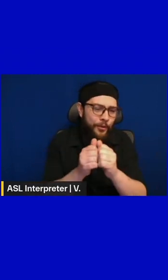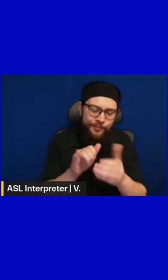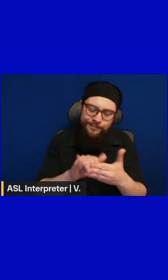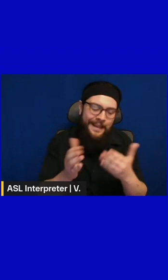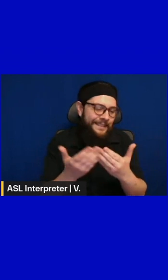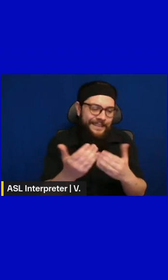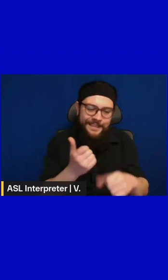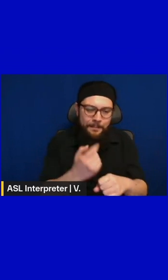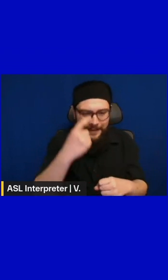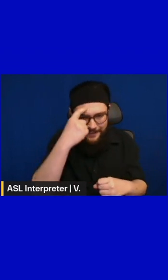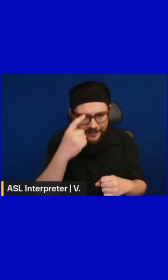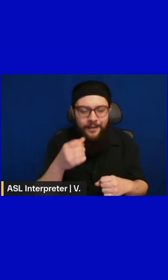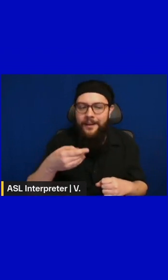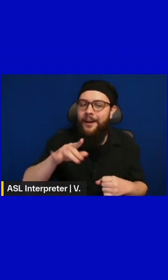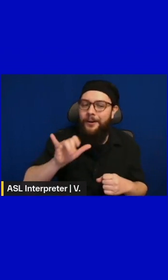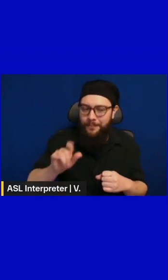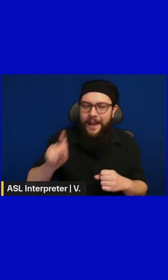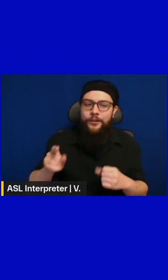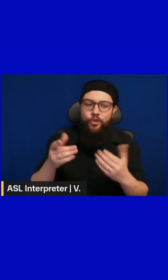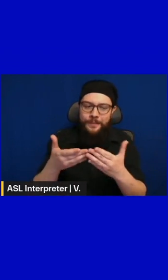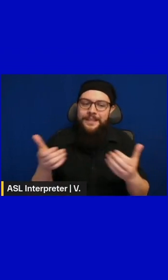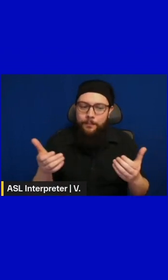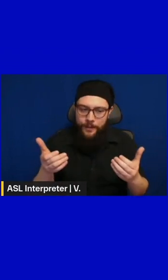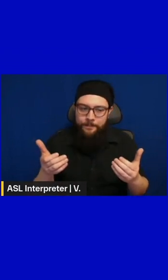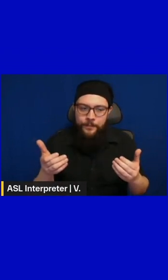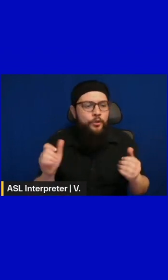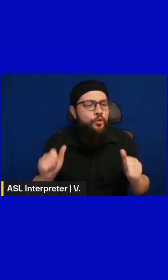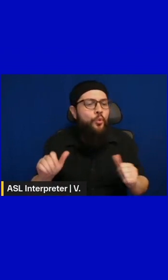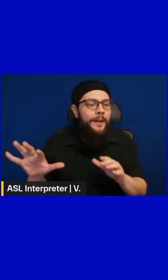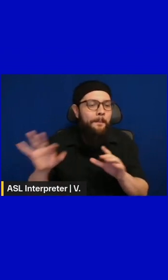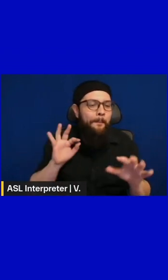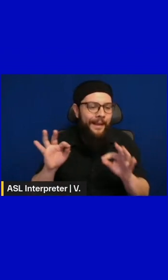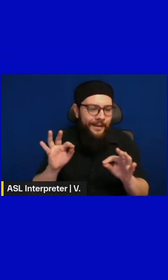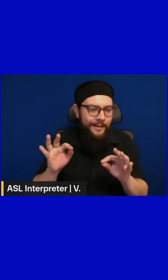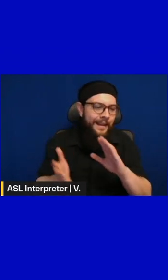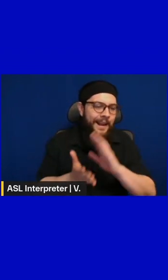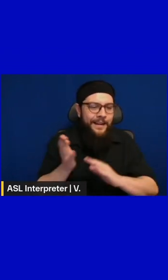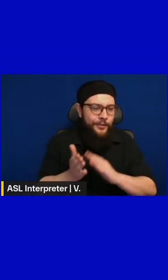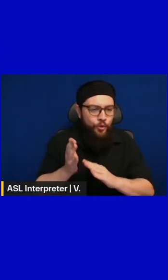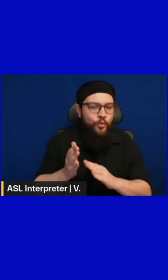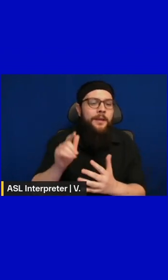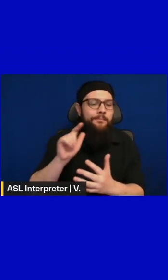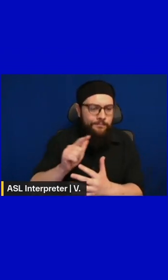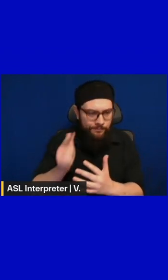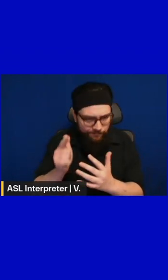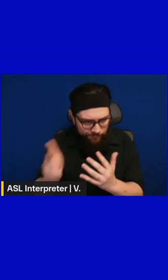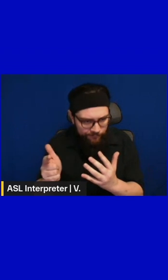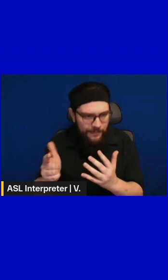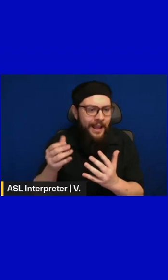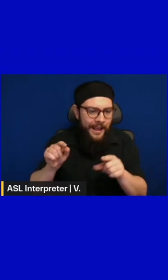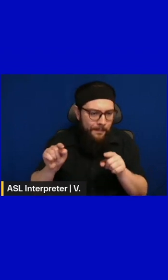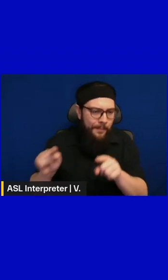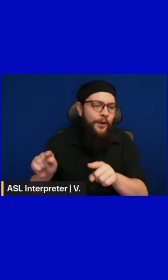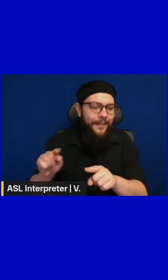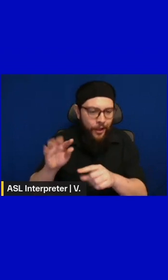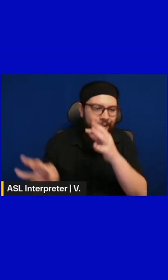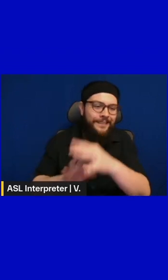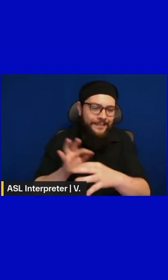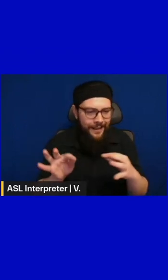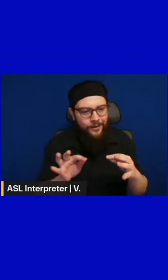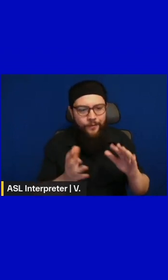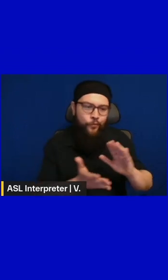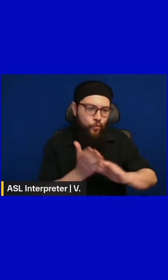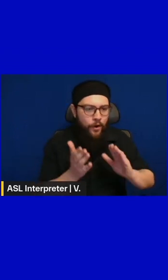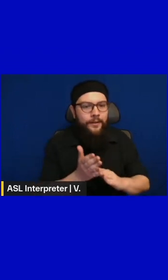your applies probably should be separated so that you can pick and choose and execute them sequentially in parallel versus running